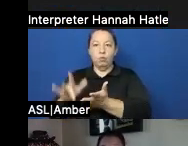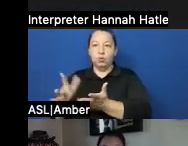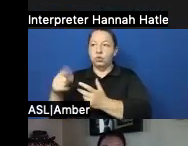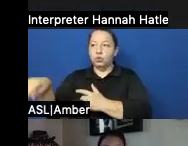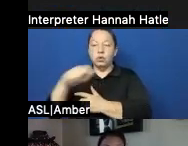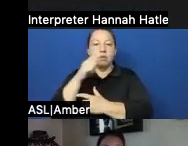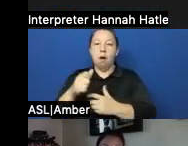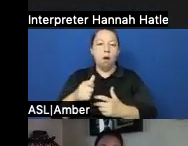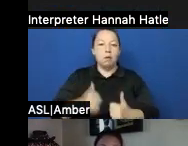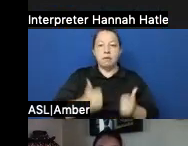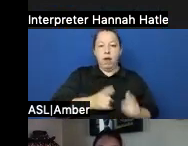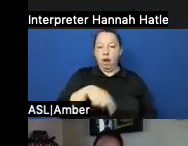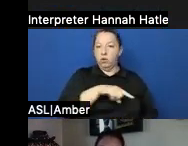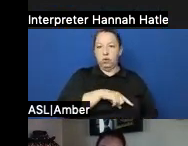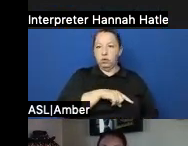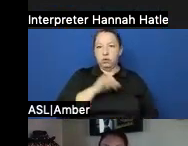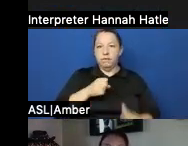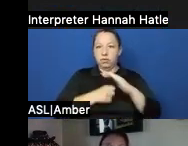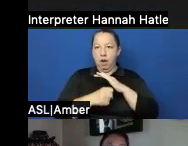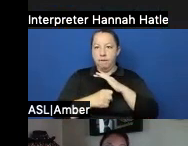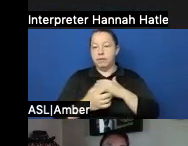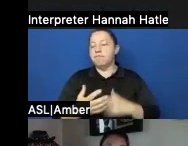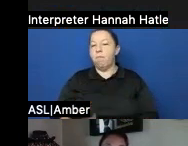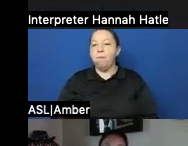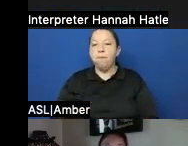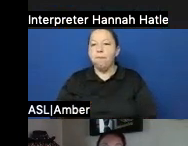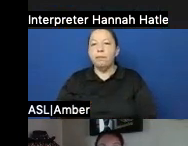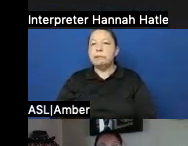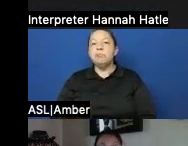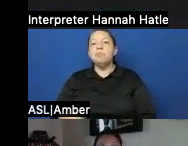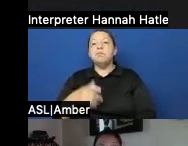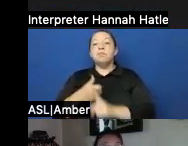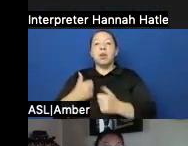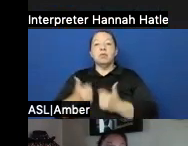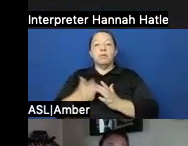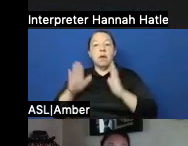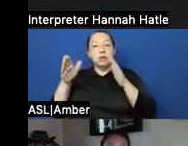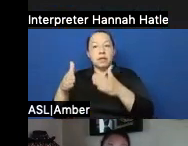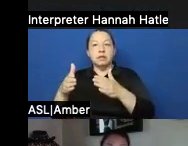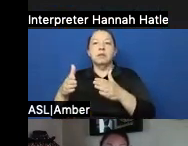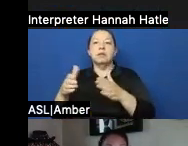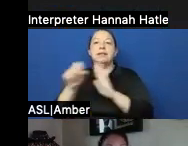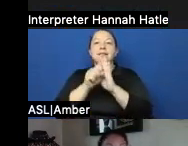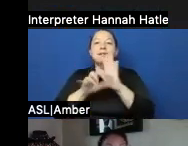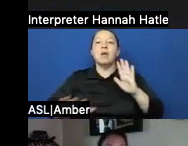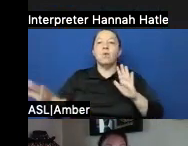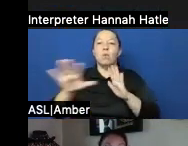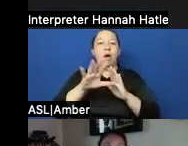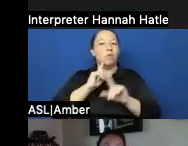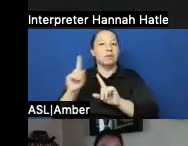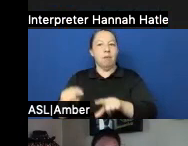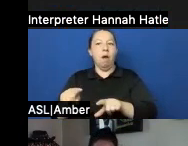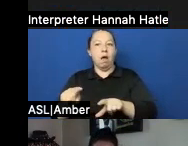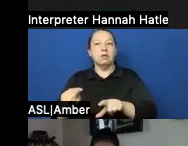trafficking. And then victim-centered statewide response for the sexually exploited youth. And that means programs